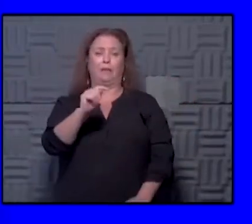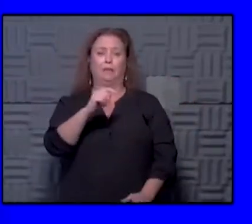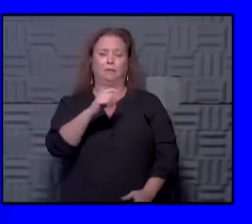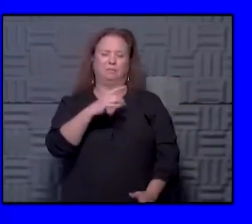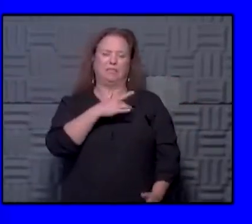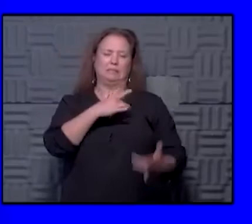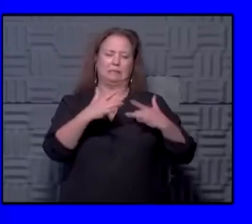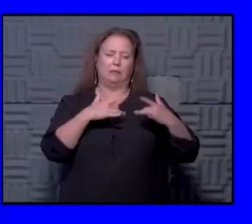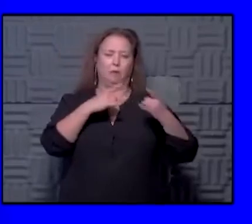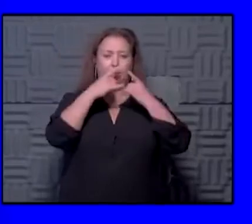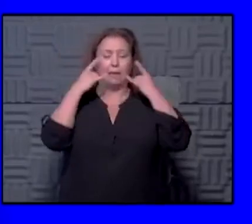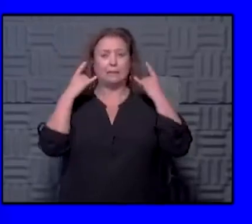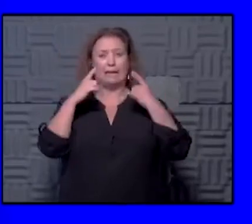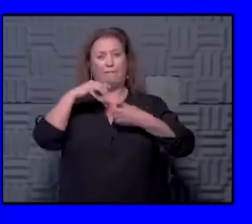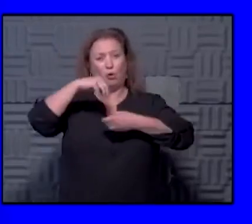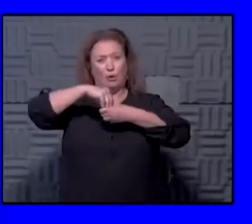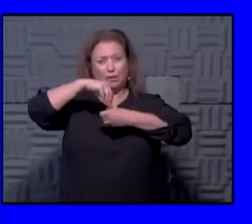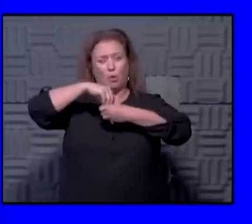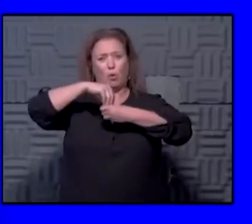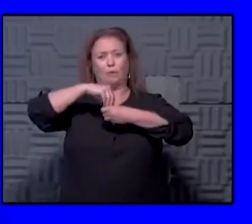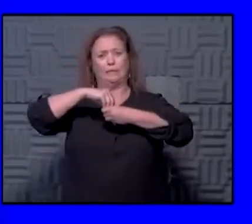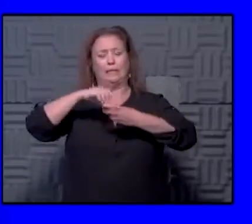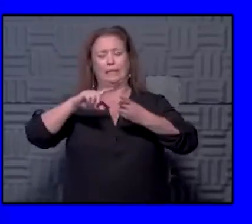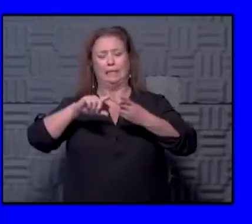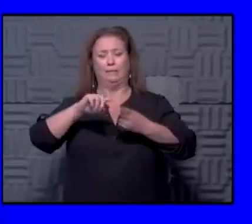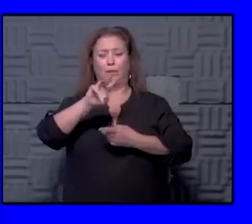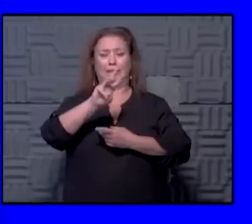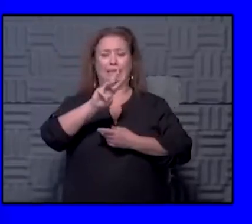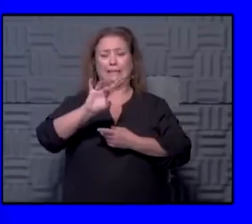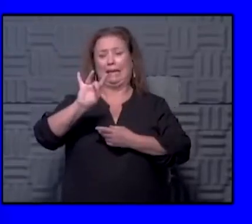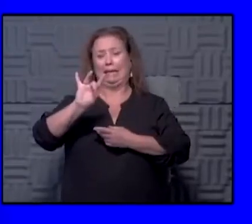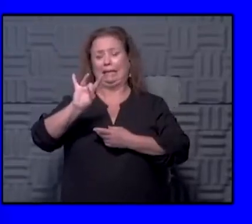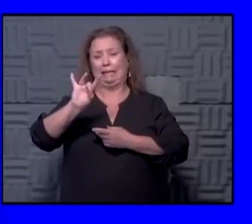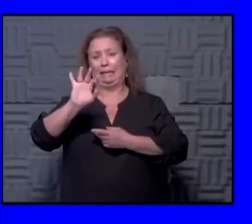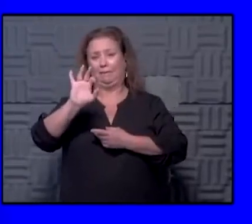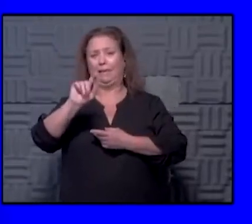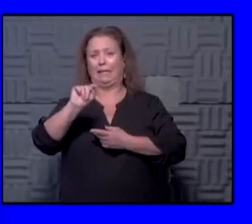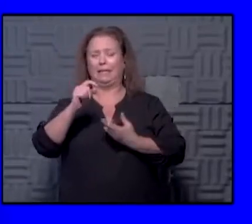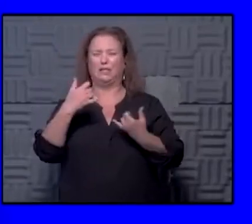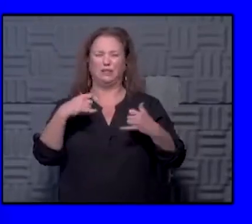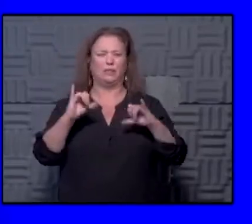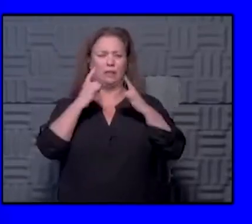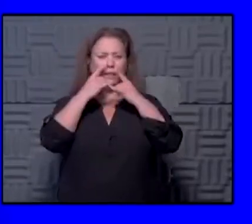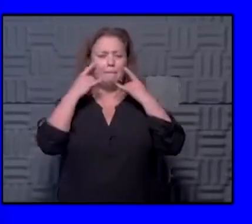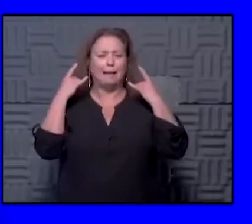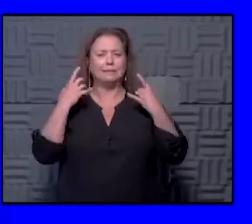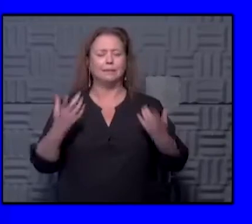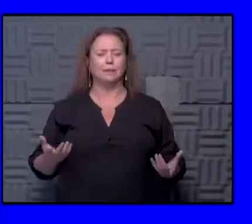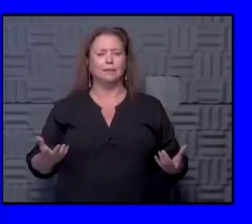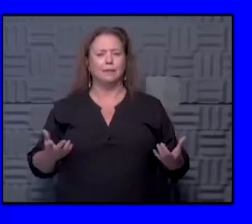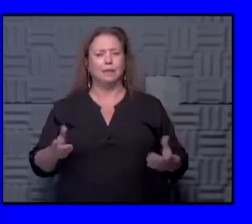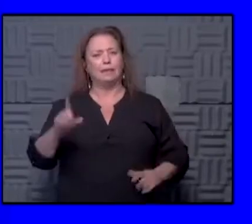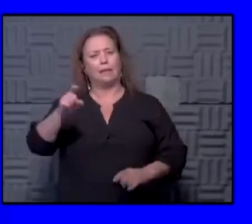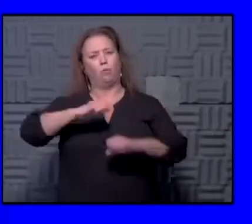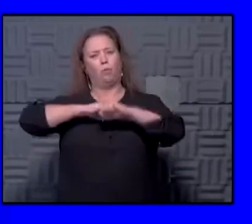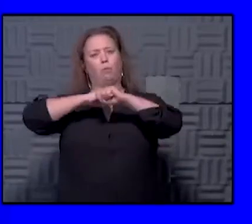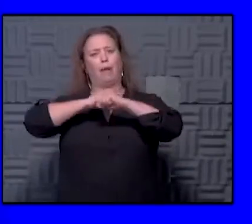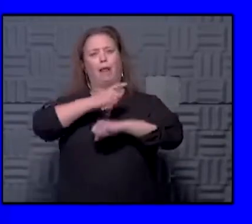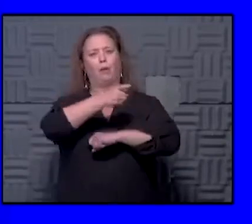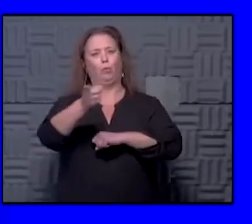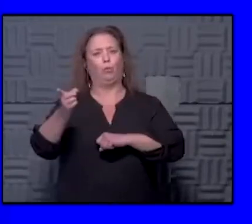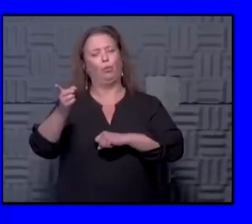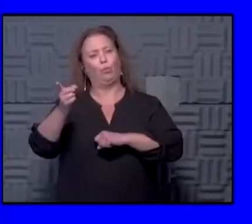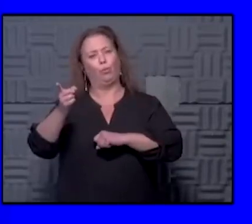consider a mask. If you're indoors, if you're 6, 8 feet away, you still need to be wearing masks. And that is what is going to protect